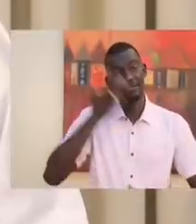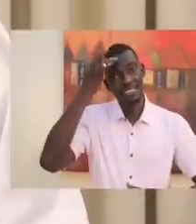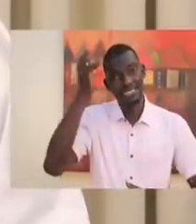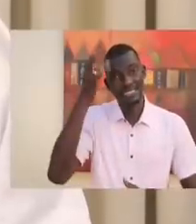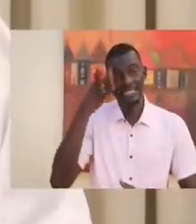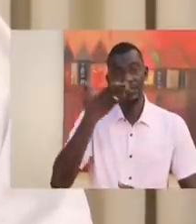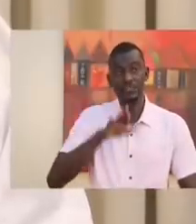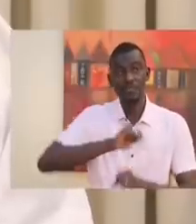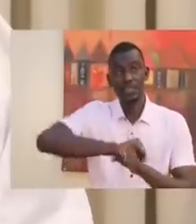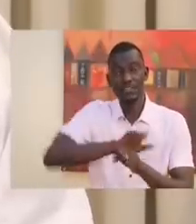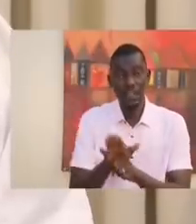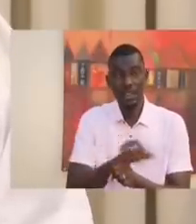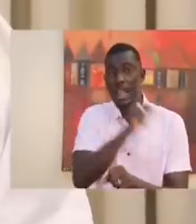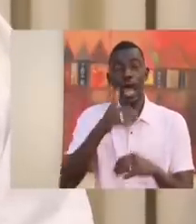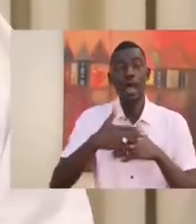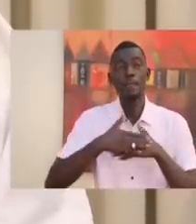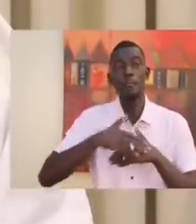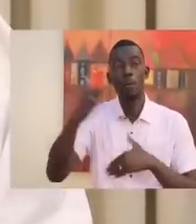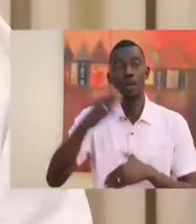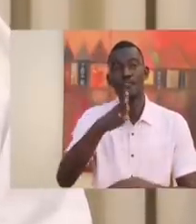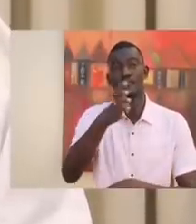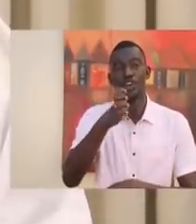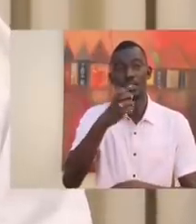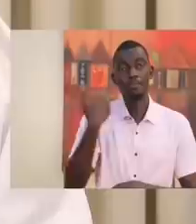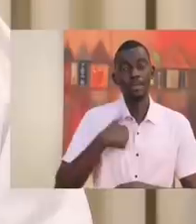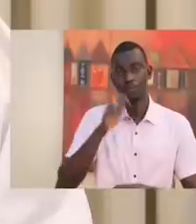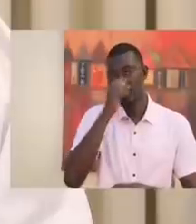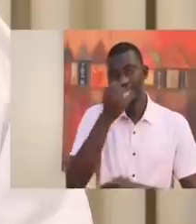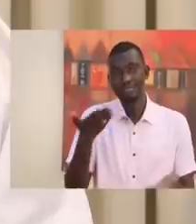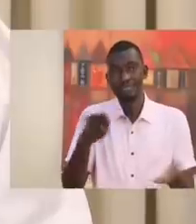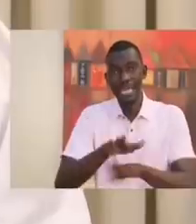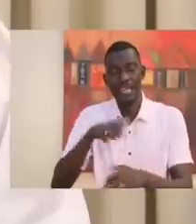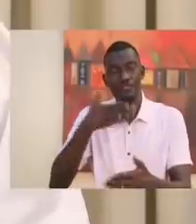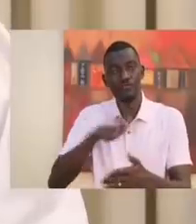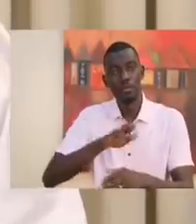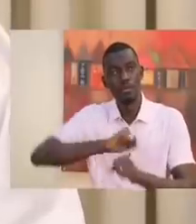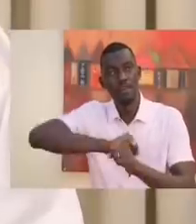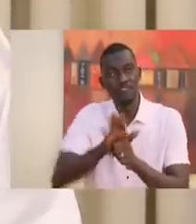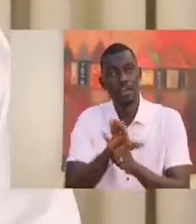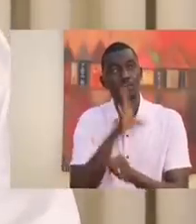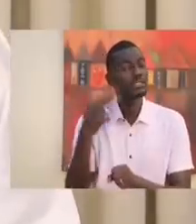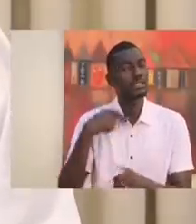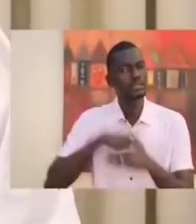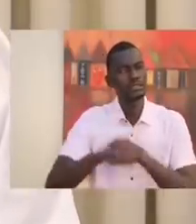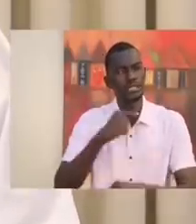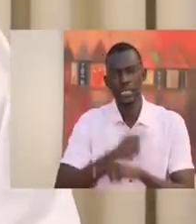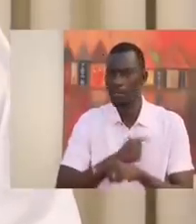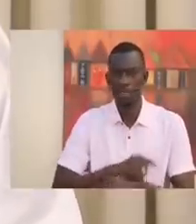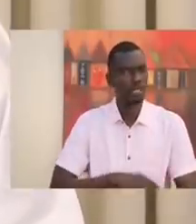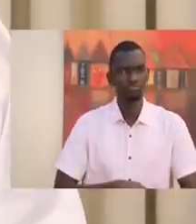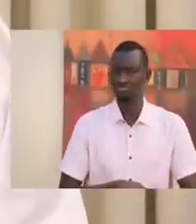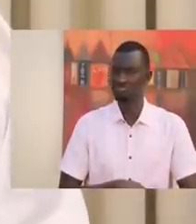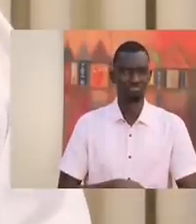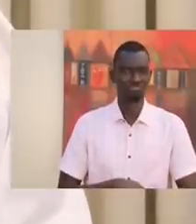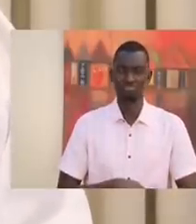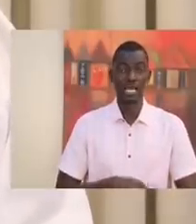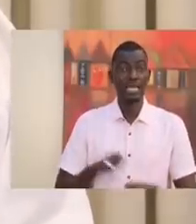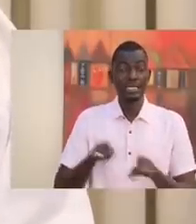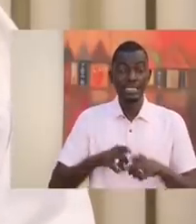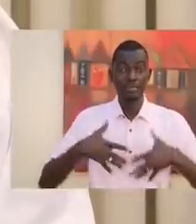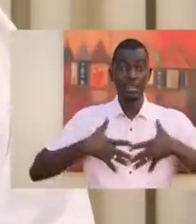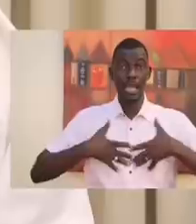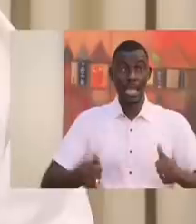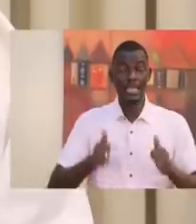gamos remain closed. Mbadi mulu a karambung madrasol gamol muyalong koy kake Gambia Banko kang hansang wol bebe